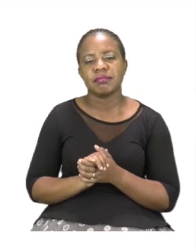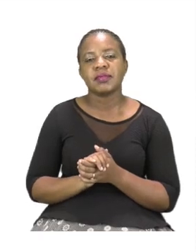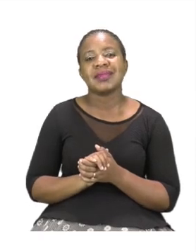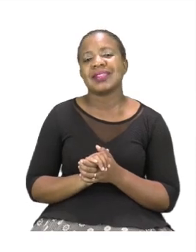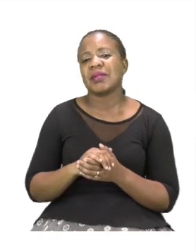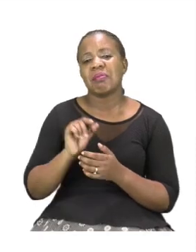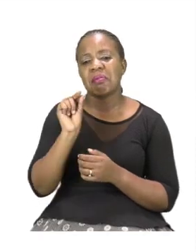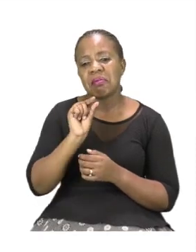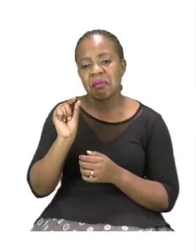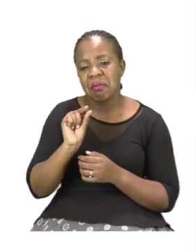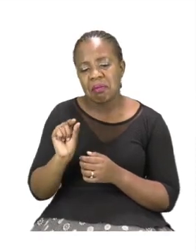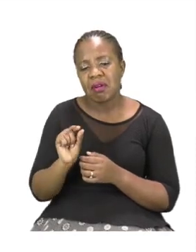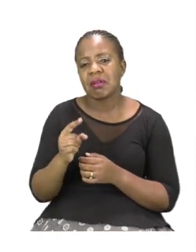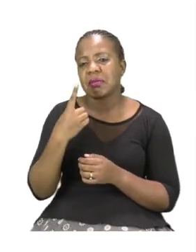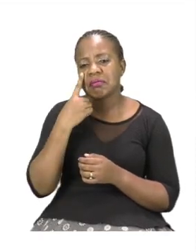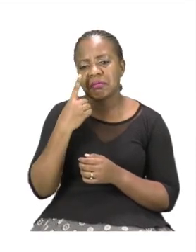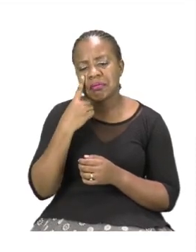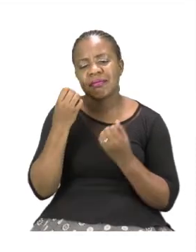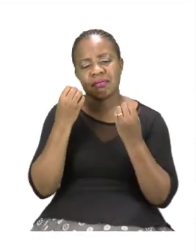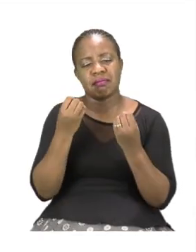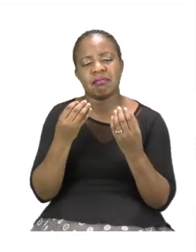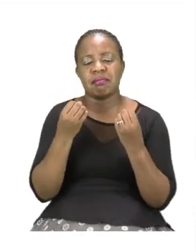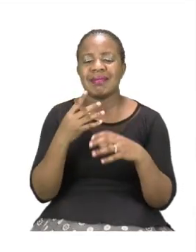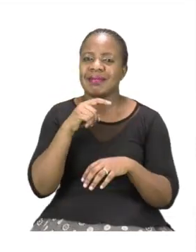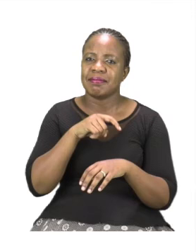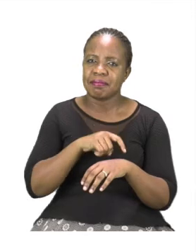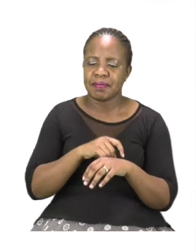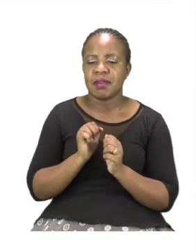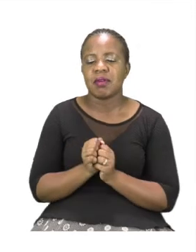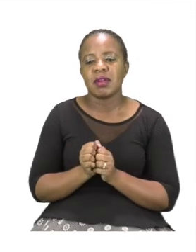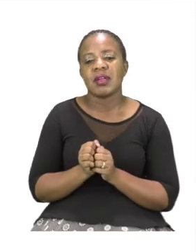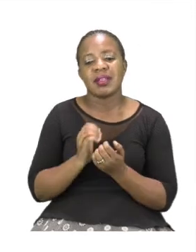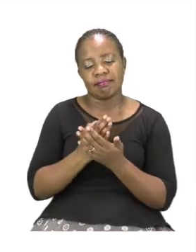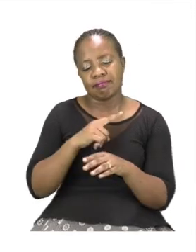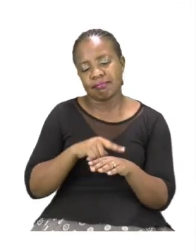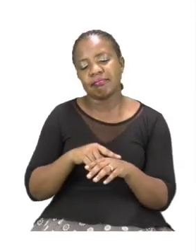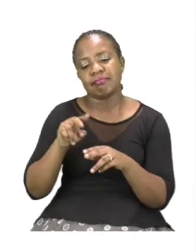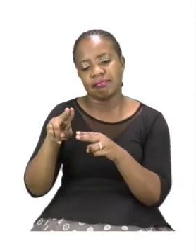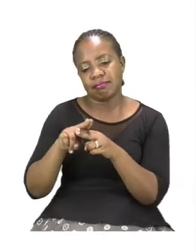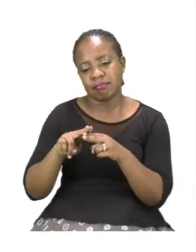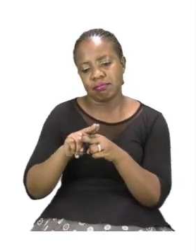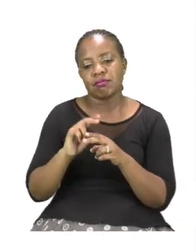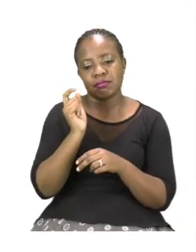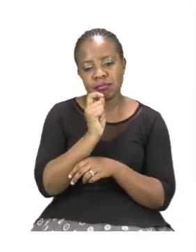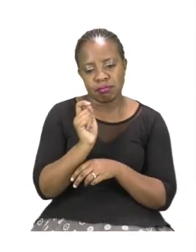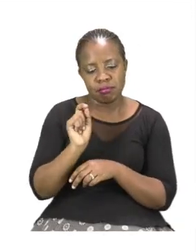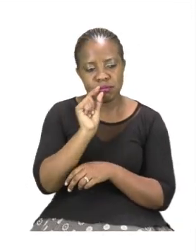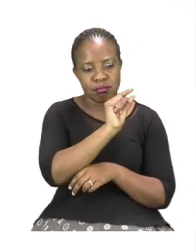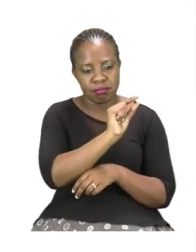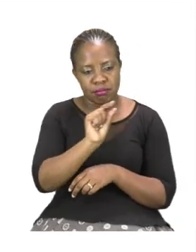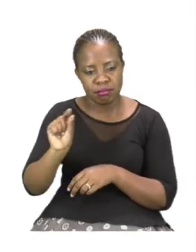often and sometimes use when we are making sentences. When we see them, we are reading